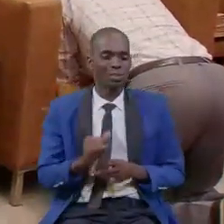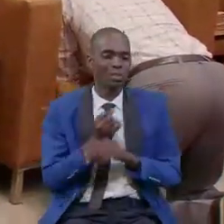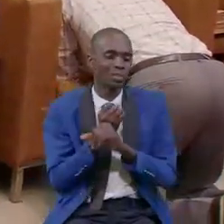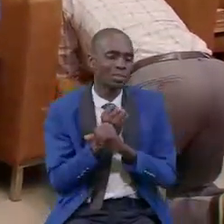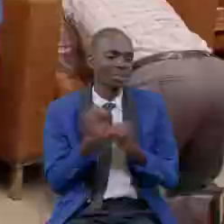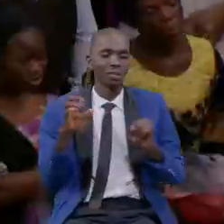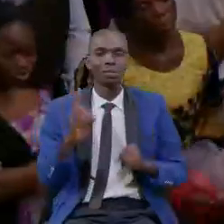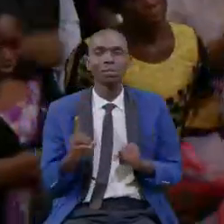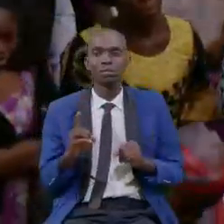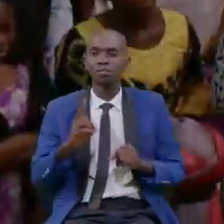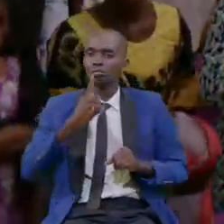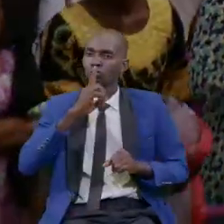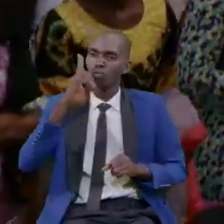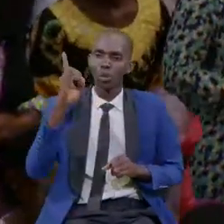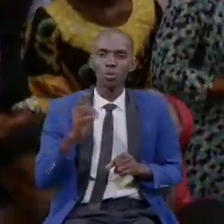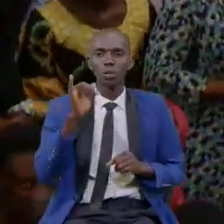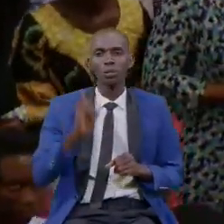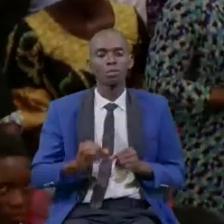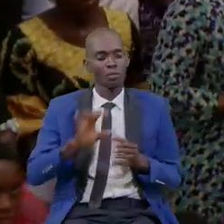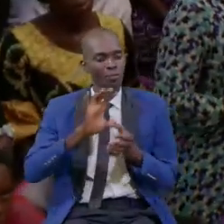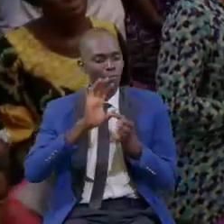really converted,